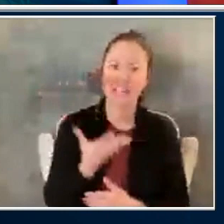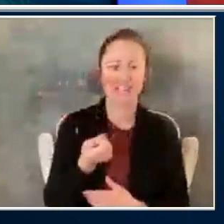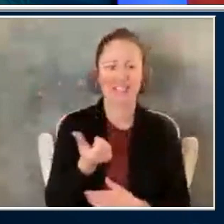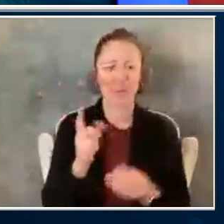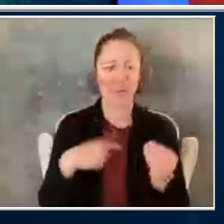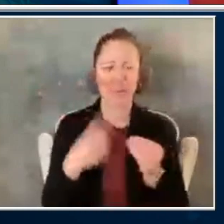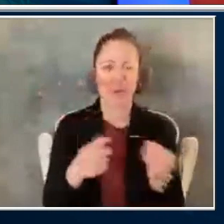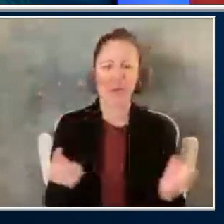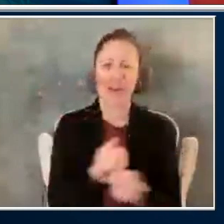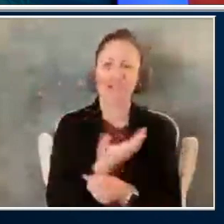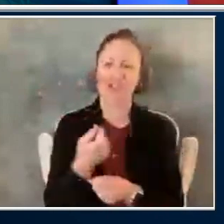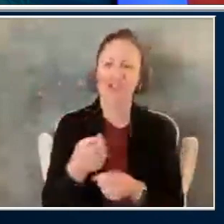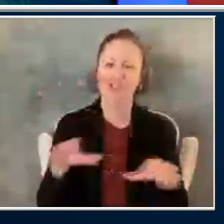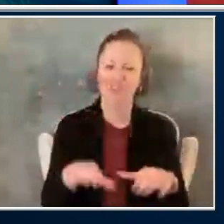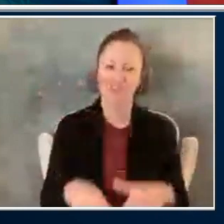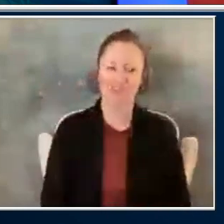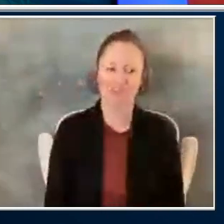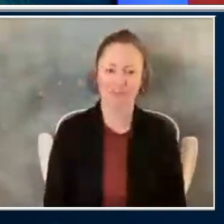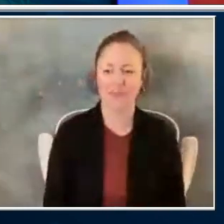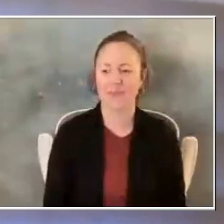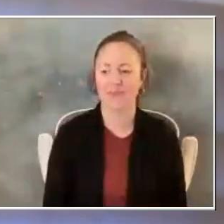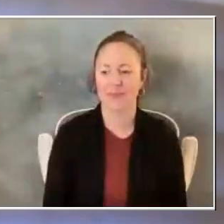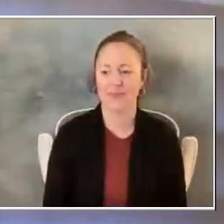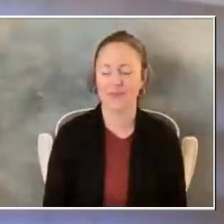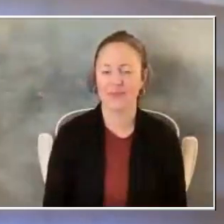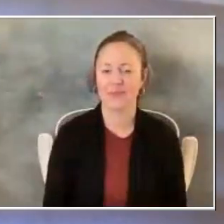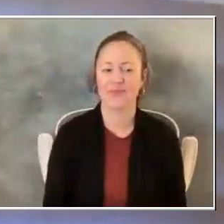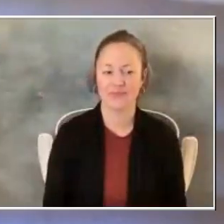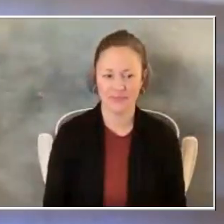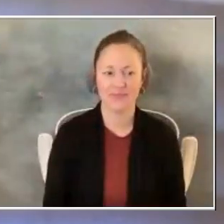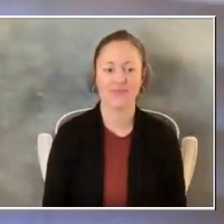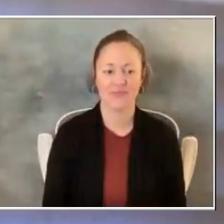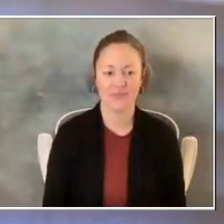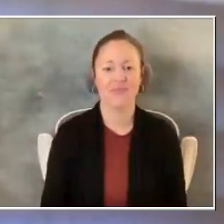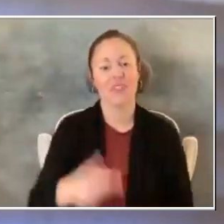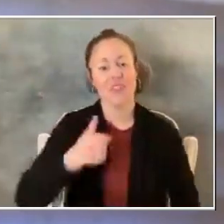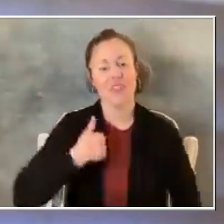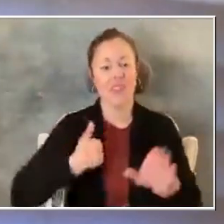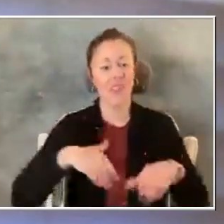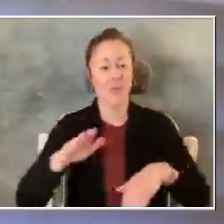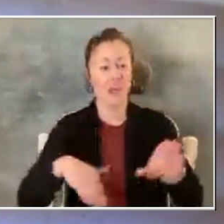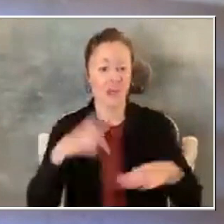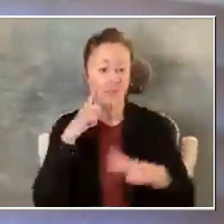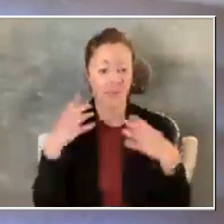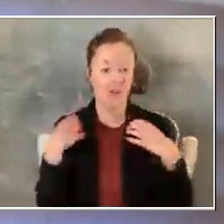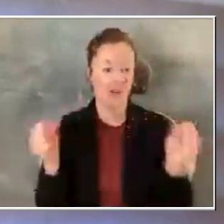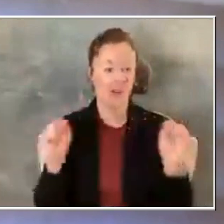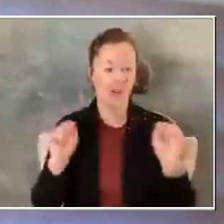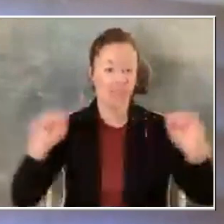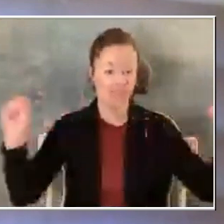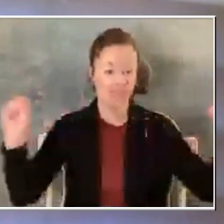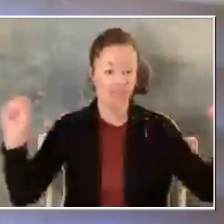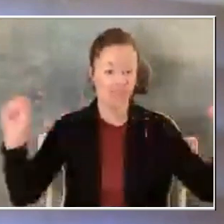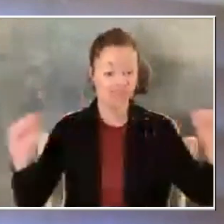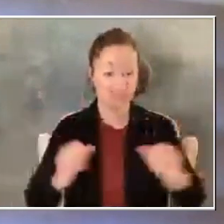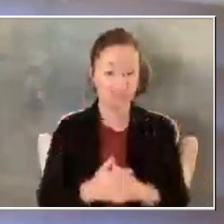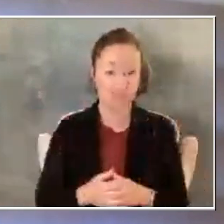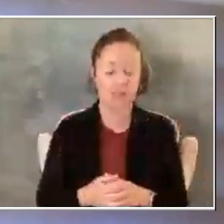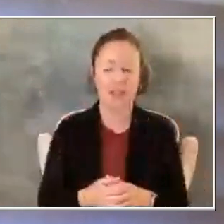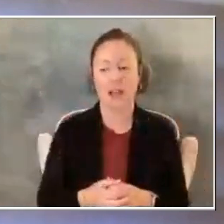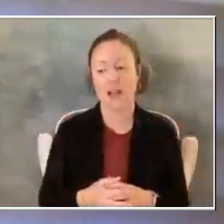do. Well, I walk for fitness, and so I